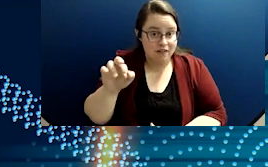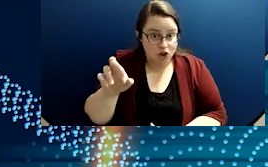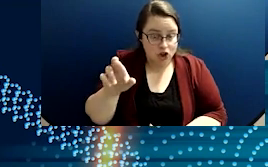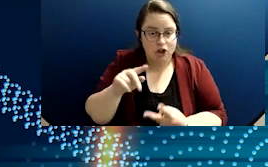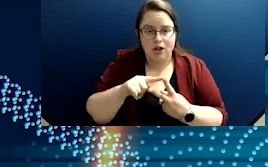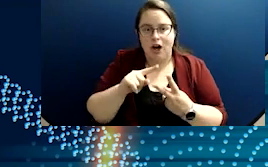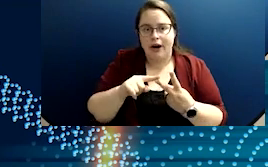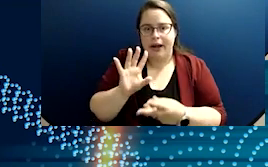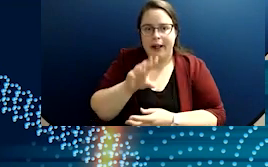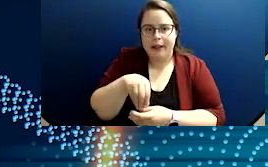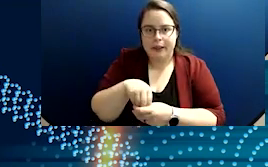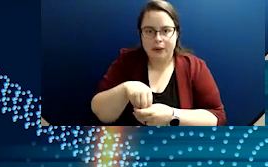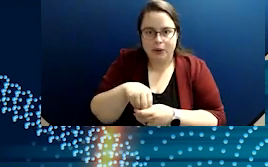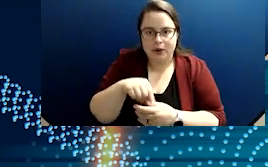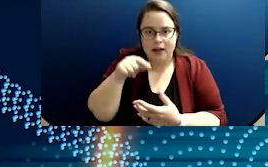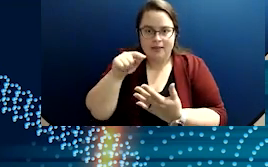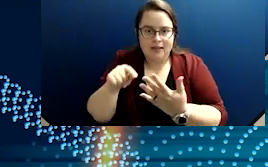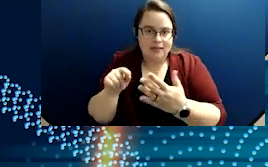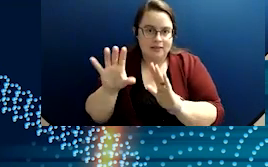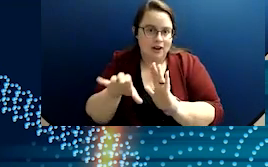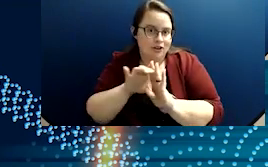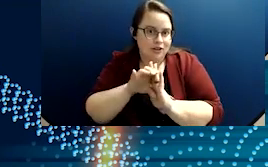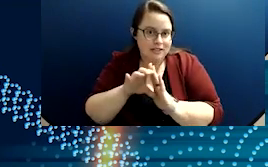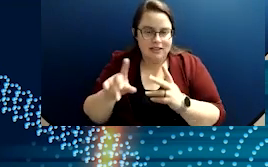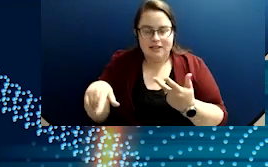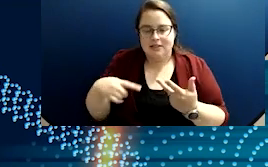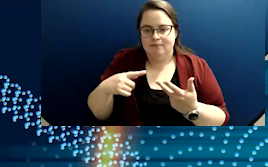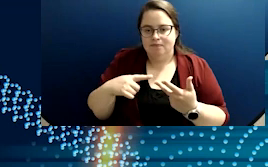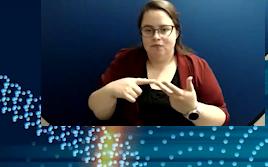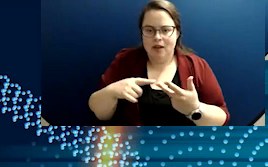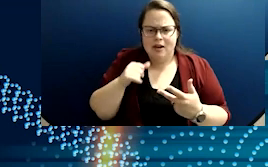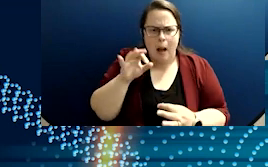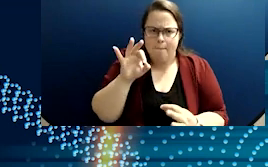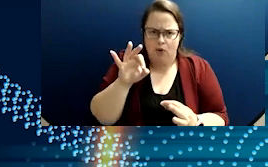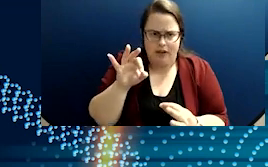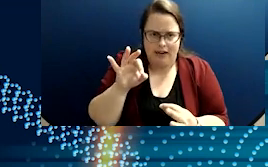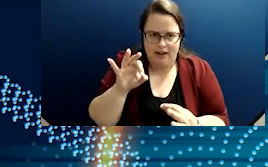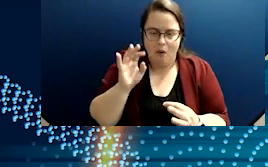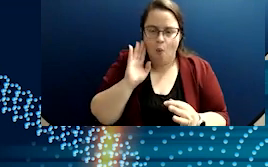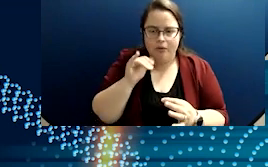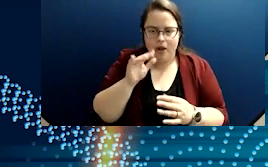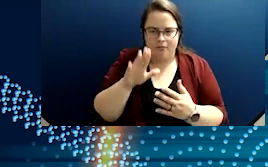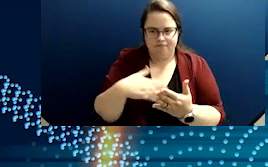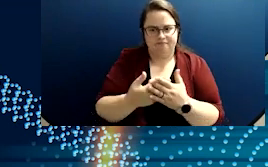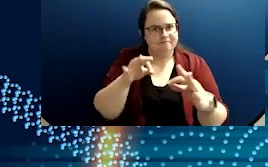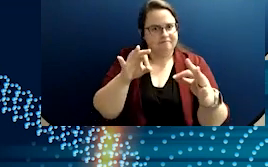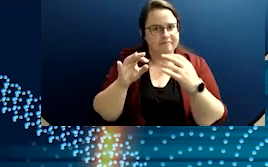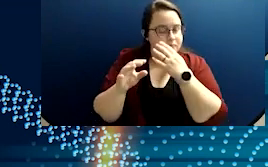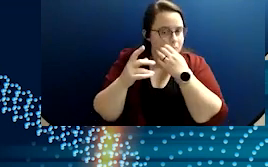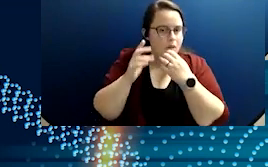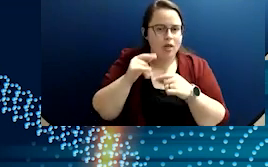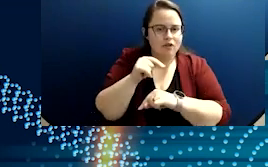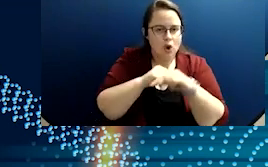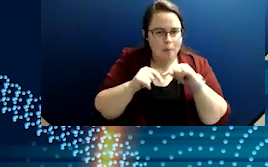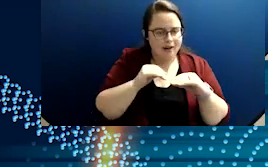include these characteristics. And then it's not going to be perfect. It's not, I'm going to have to go back and tweak